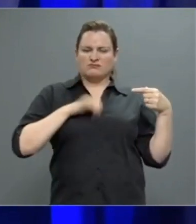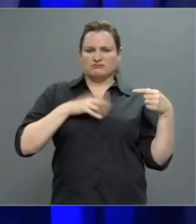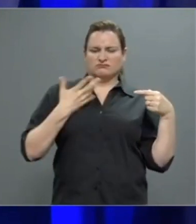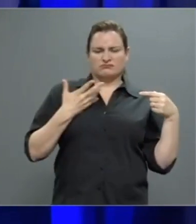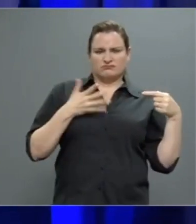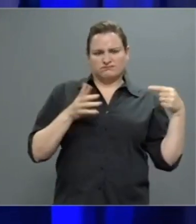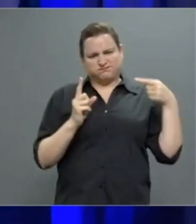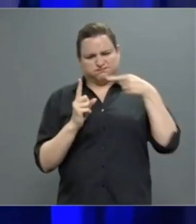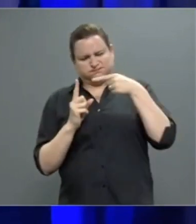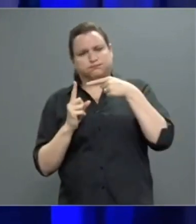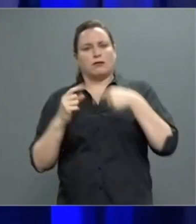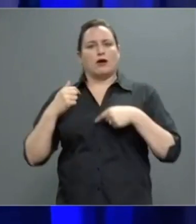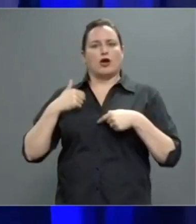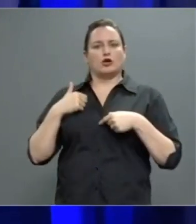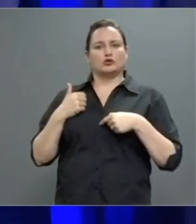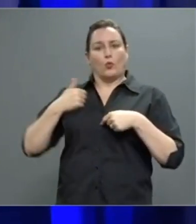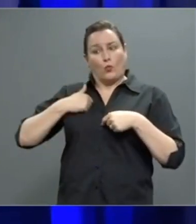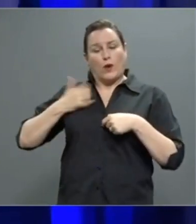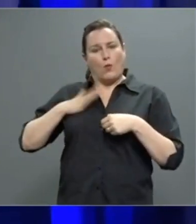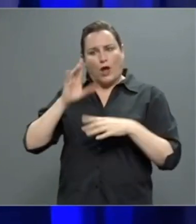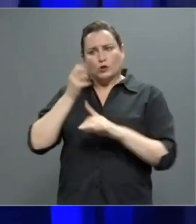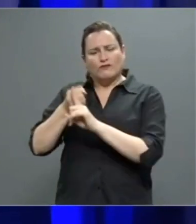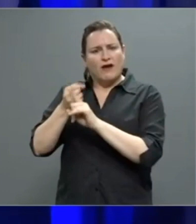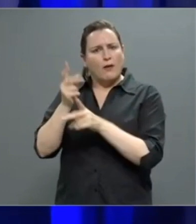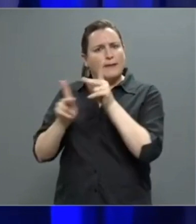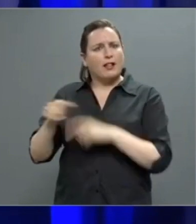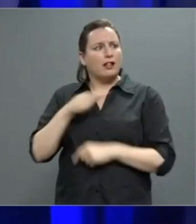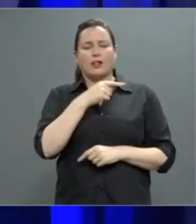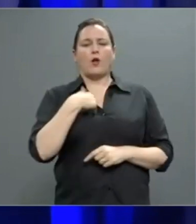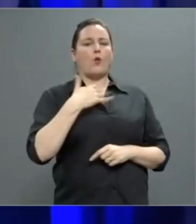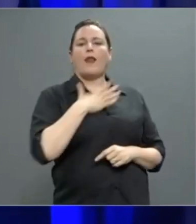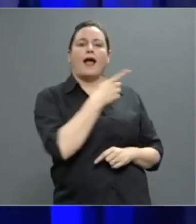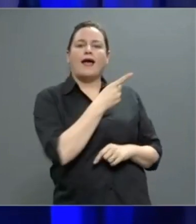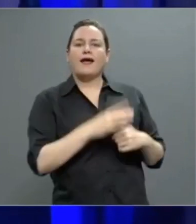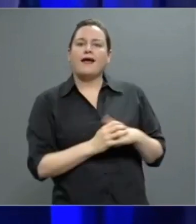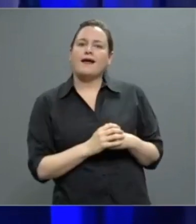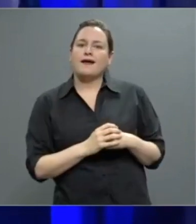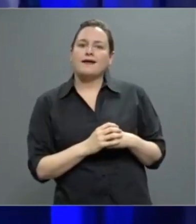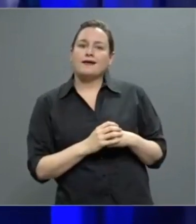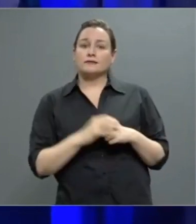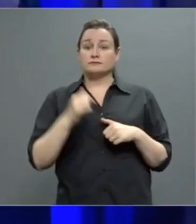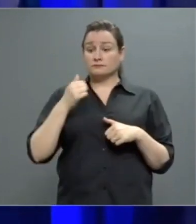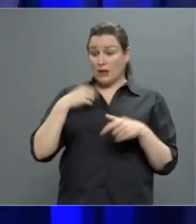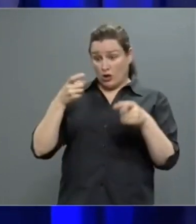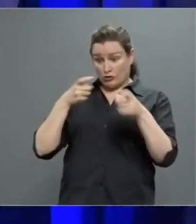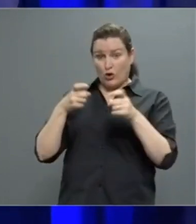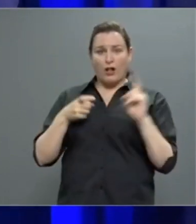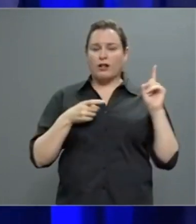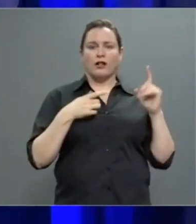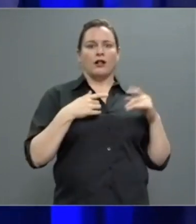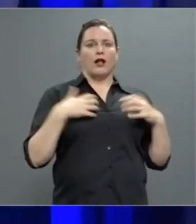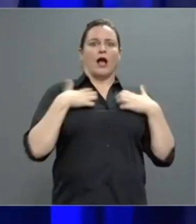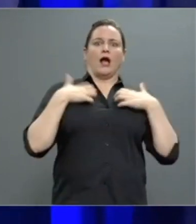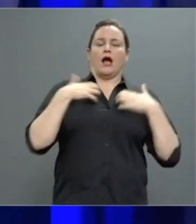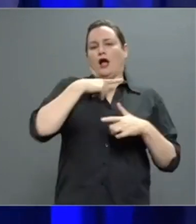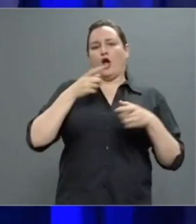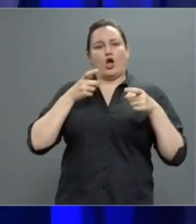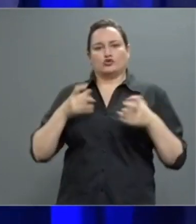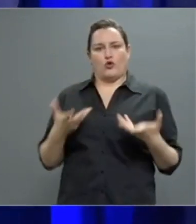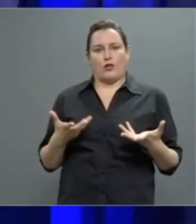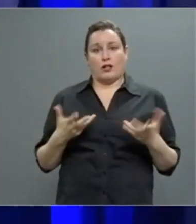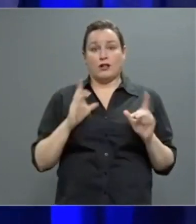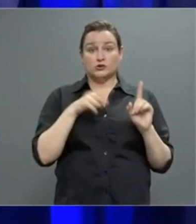people power. Terrified by the prospect of losing control, the Gauteng provincial government used